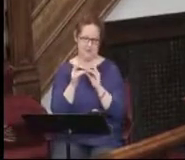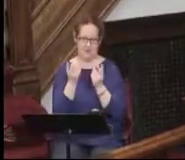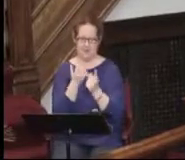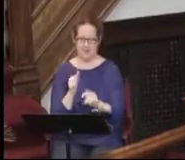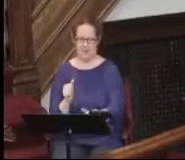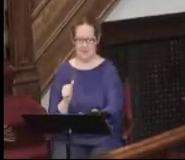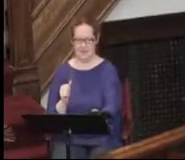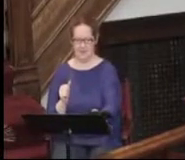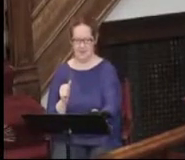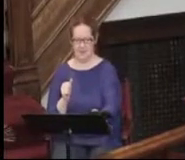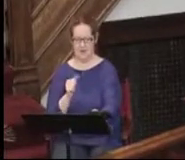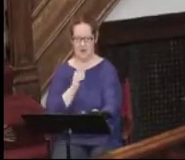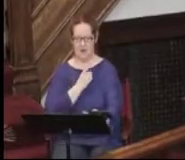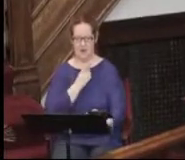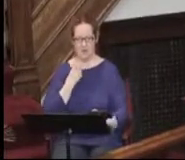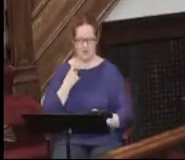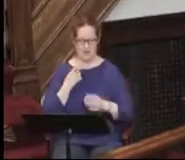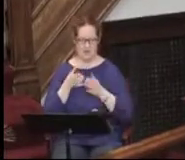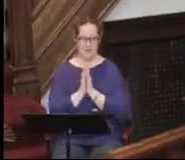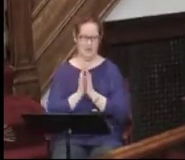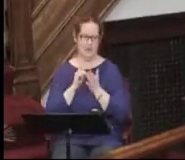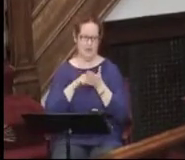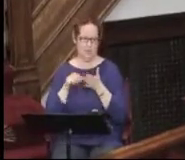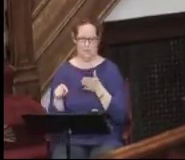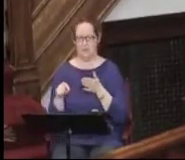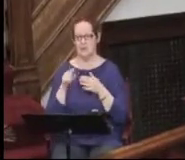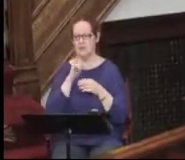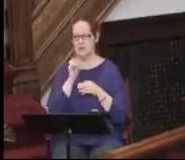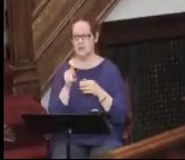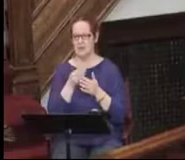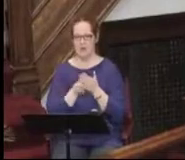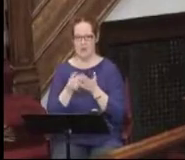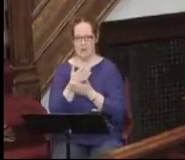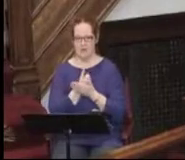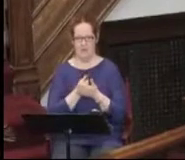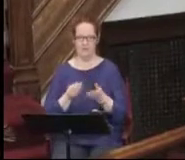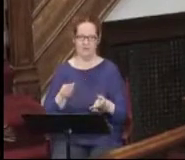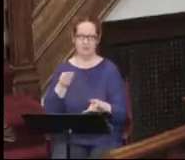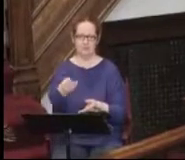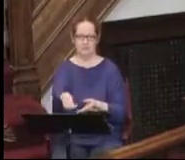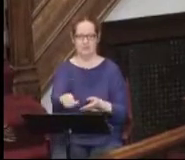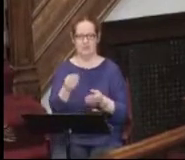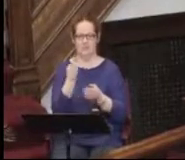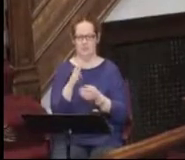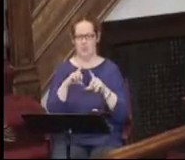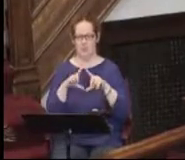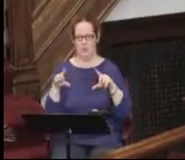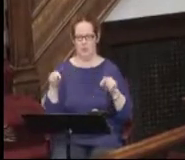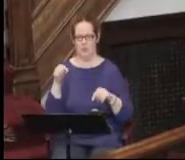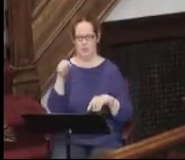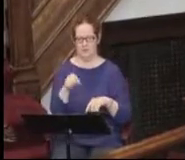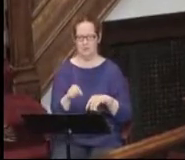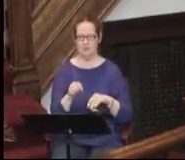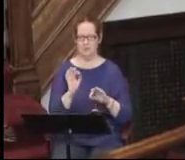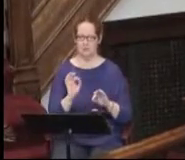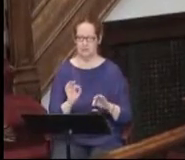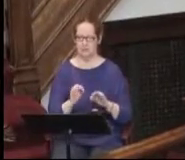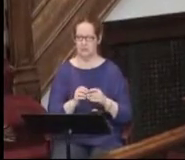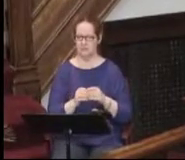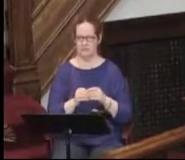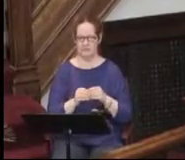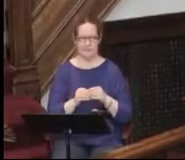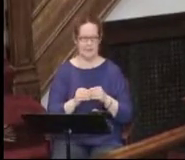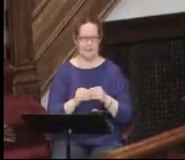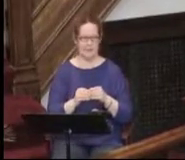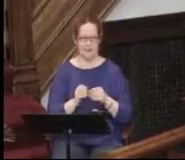pray those prayers throughout the week. Today, when the offering plate comes forward, you can just put your comment card, connection card into the plate, and then we'll